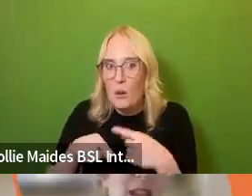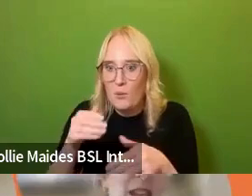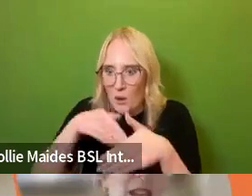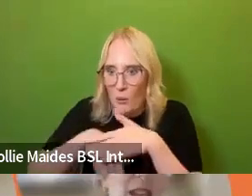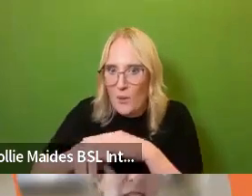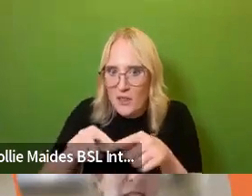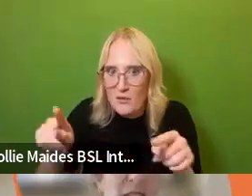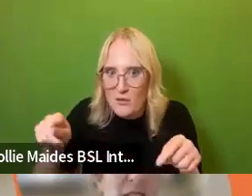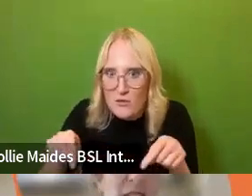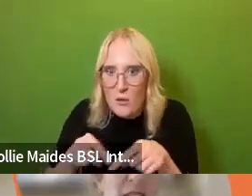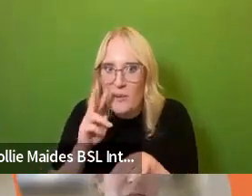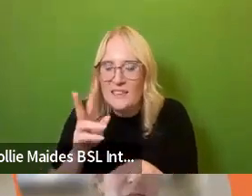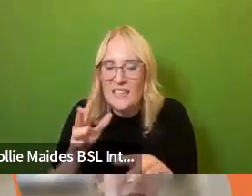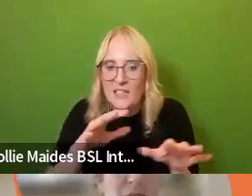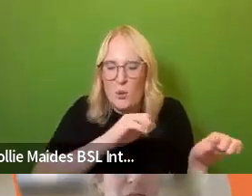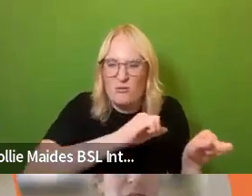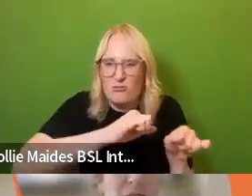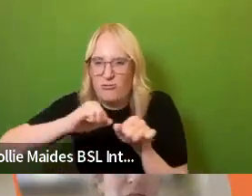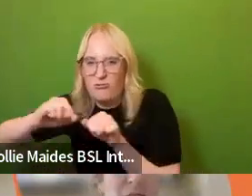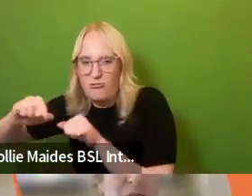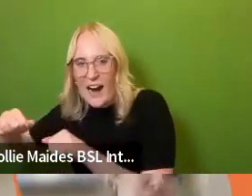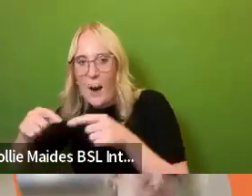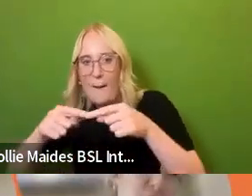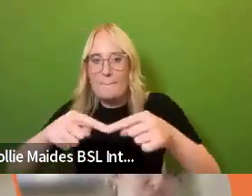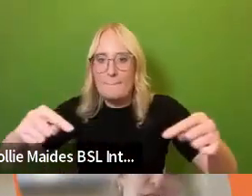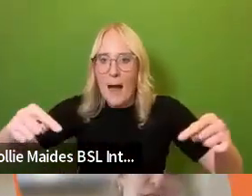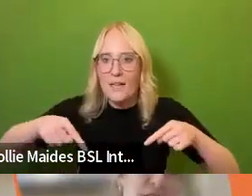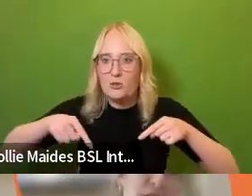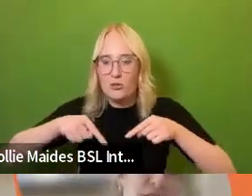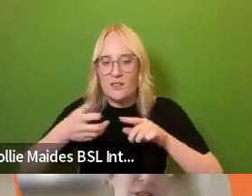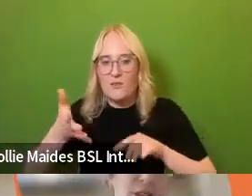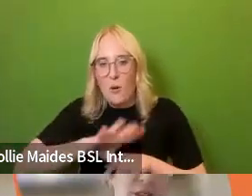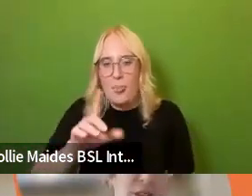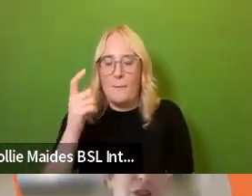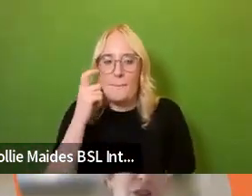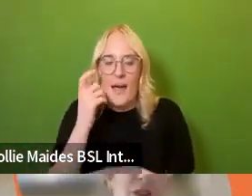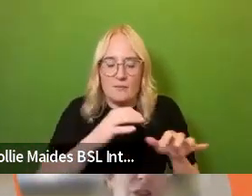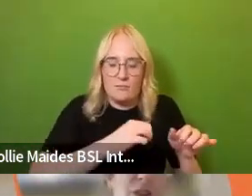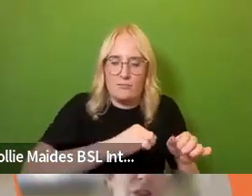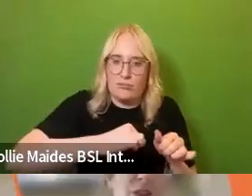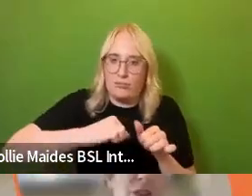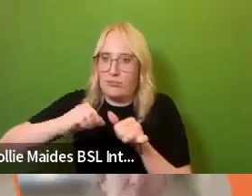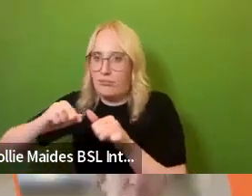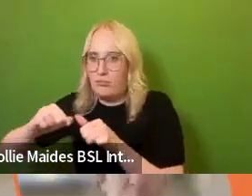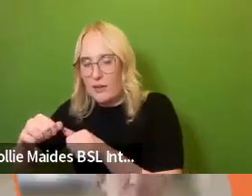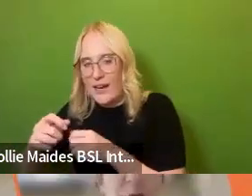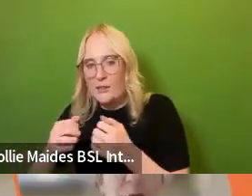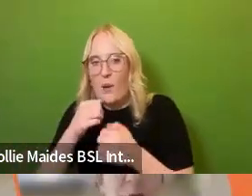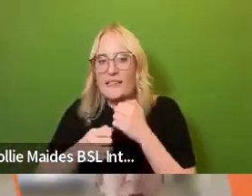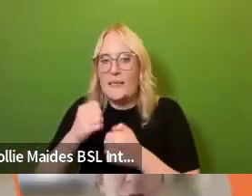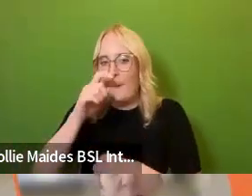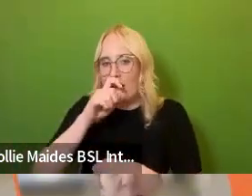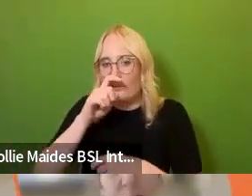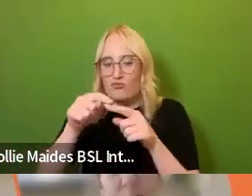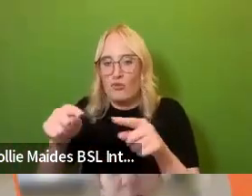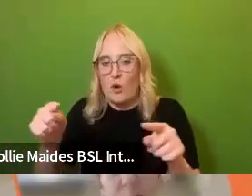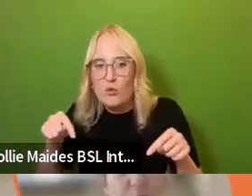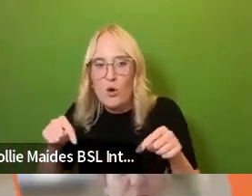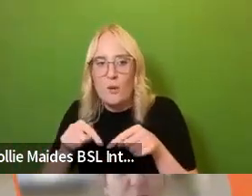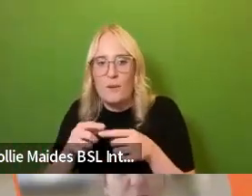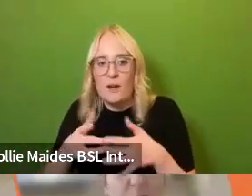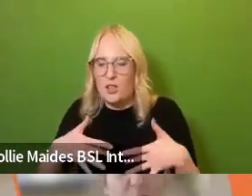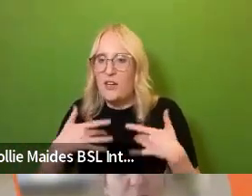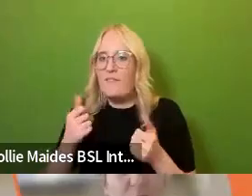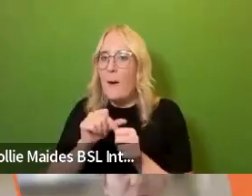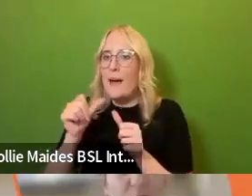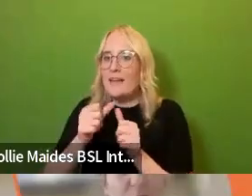into one of her siblings' rooms, dragged it across out of her room onto their bedroom floor, because she felt more